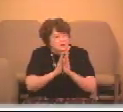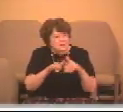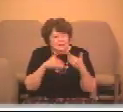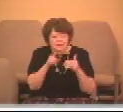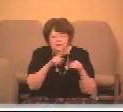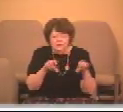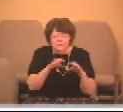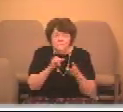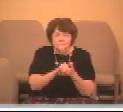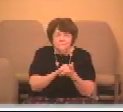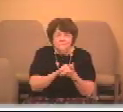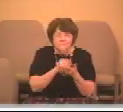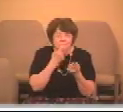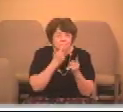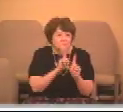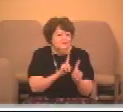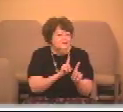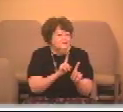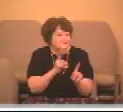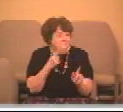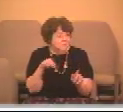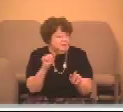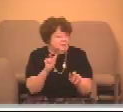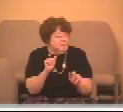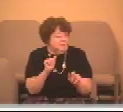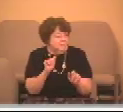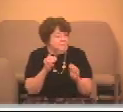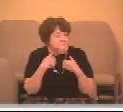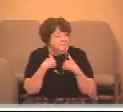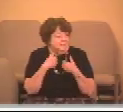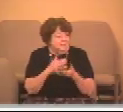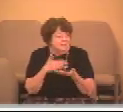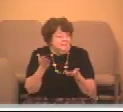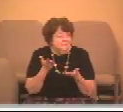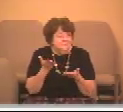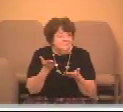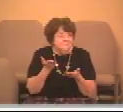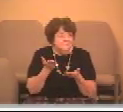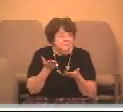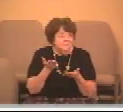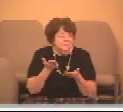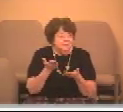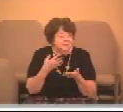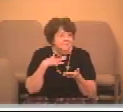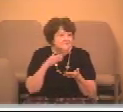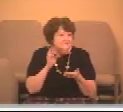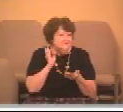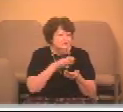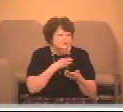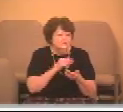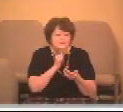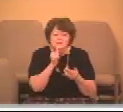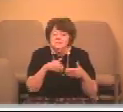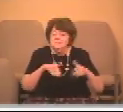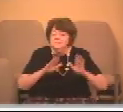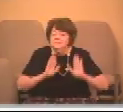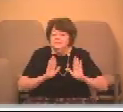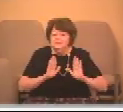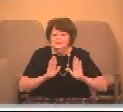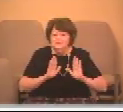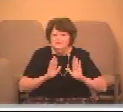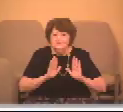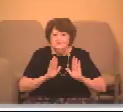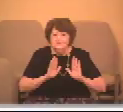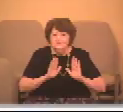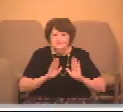Their answer almost always includes something like, we didn't give up. We